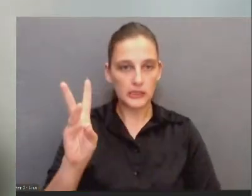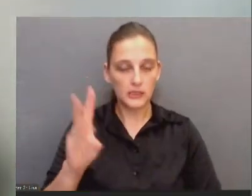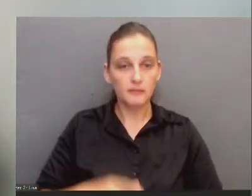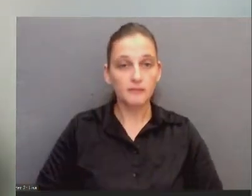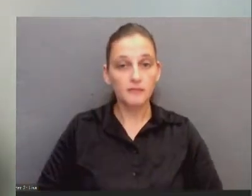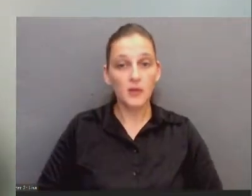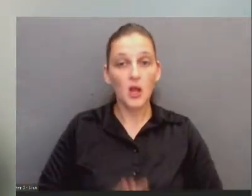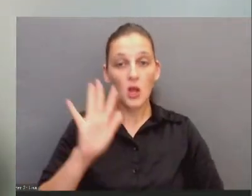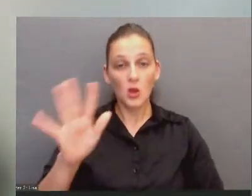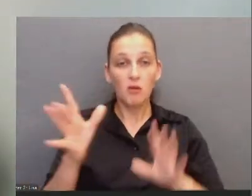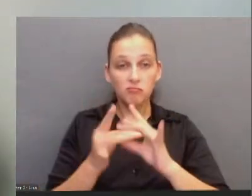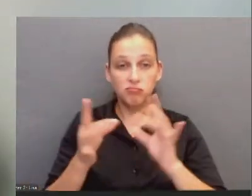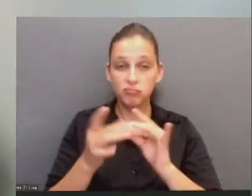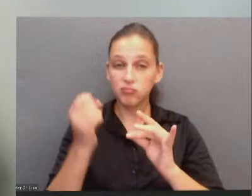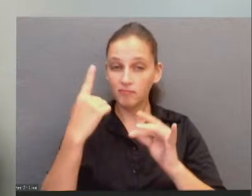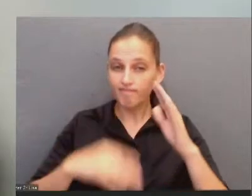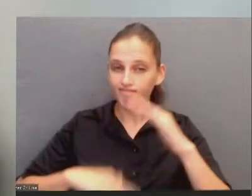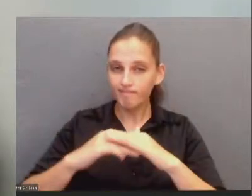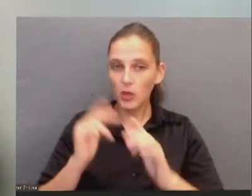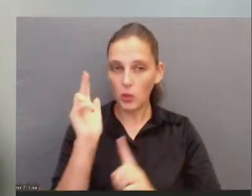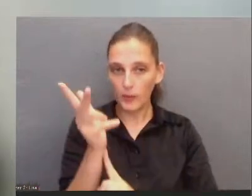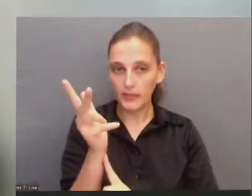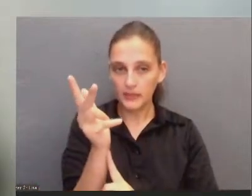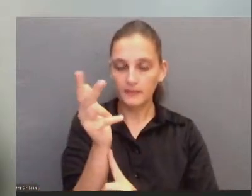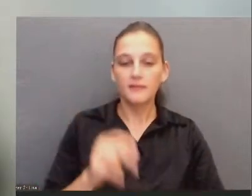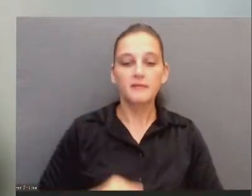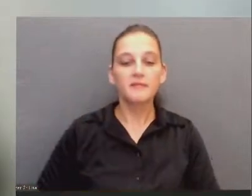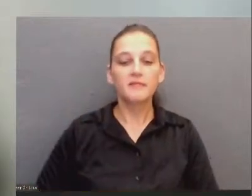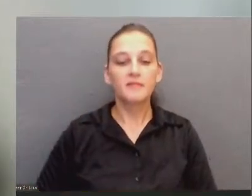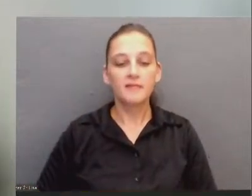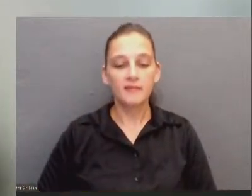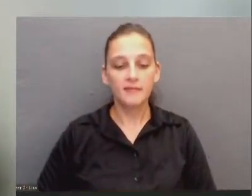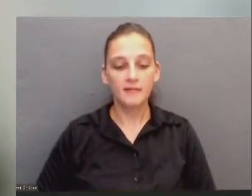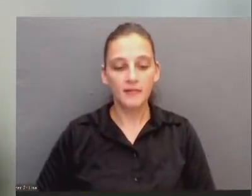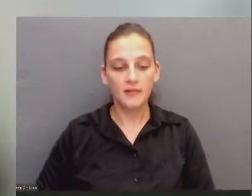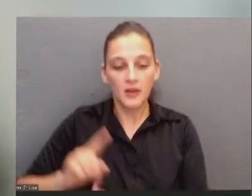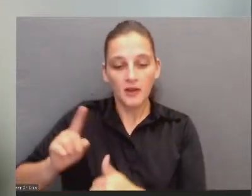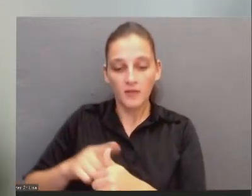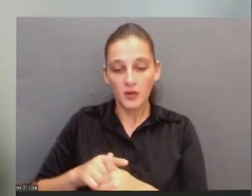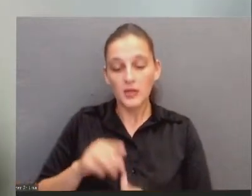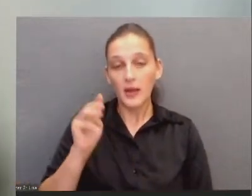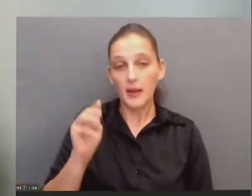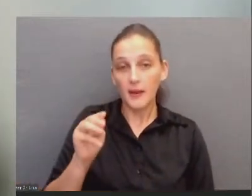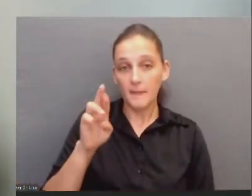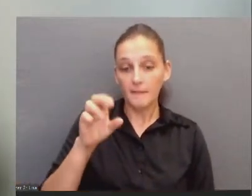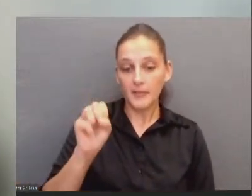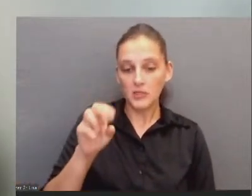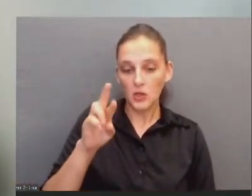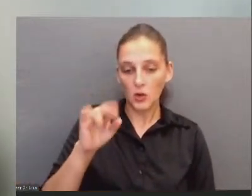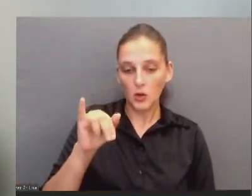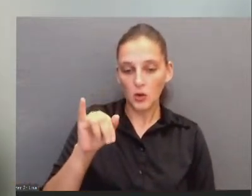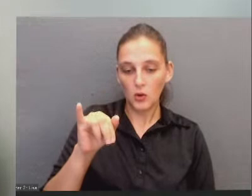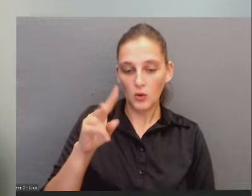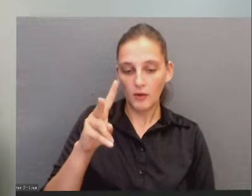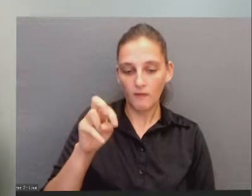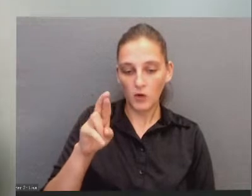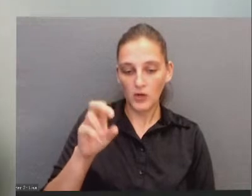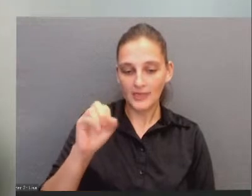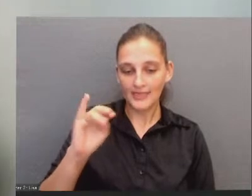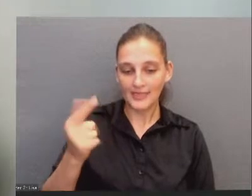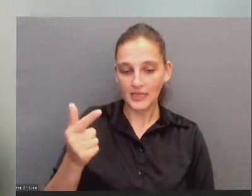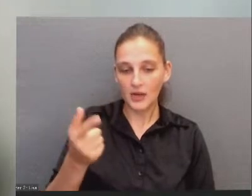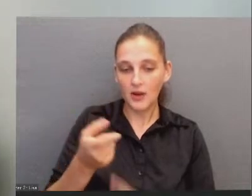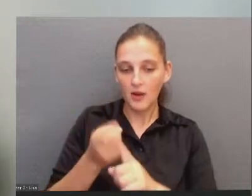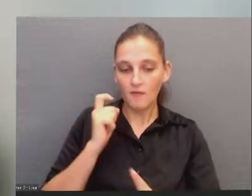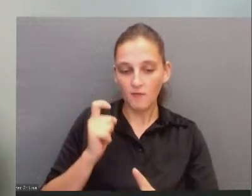to 3 minutes. First, we will hear from Ms. Riva Singh from the American Academy of Physical Medicine